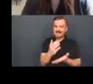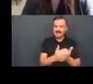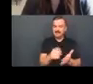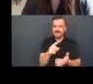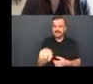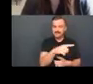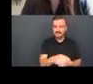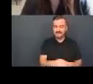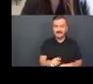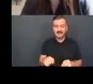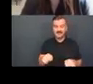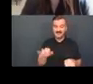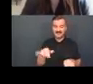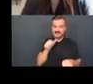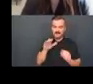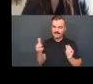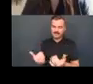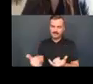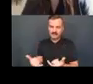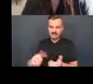But this will not be my focus today.